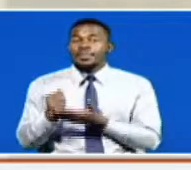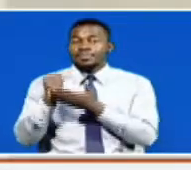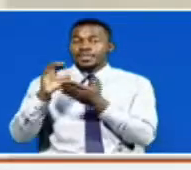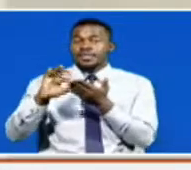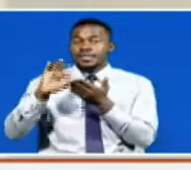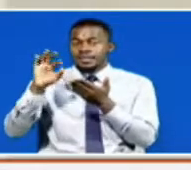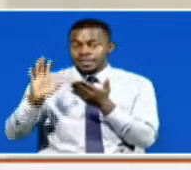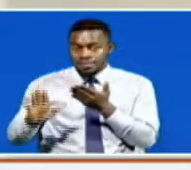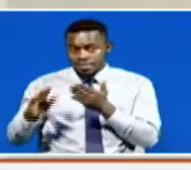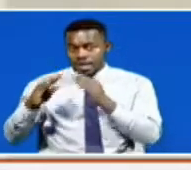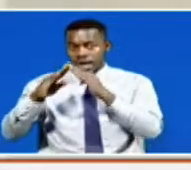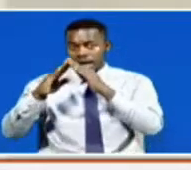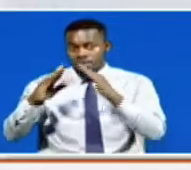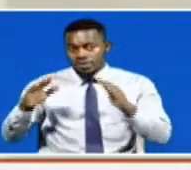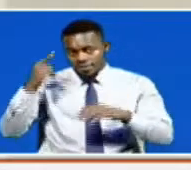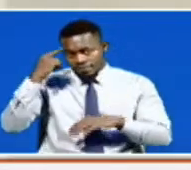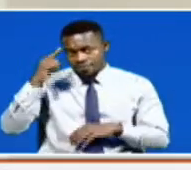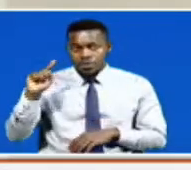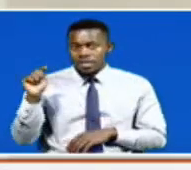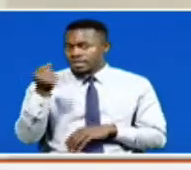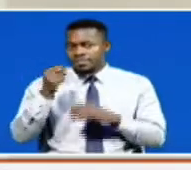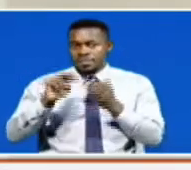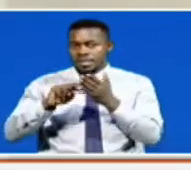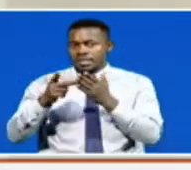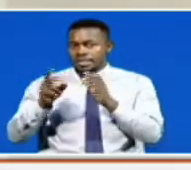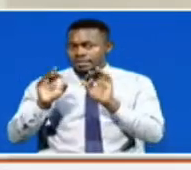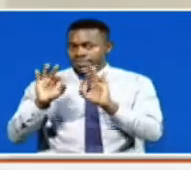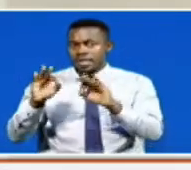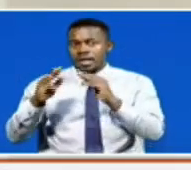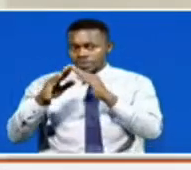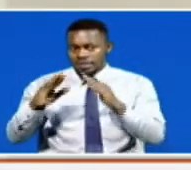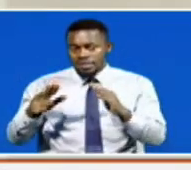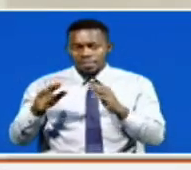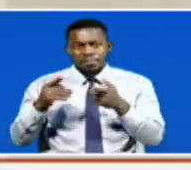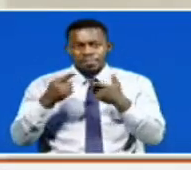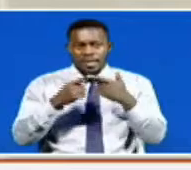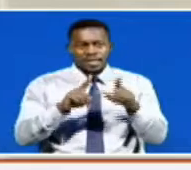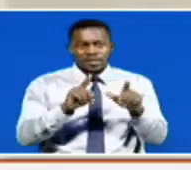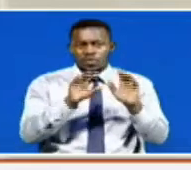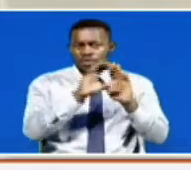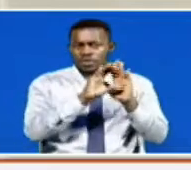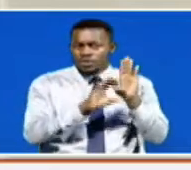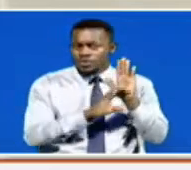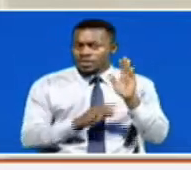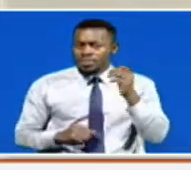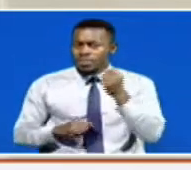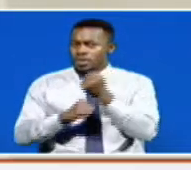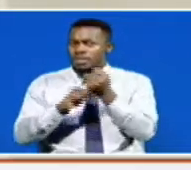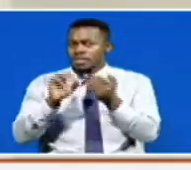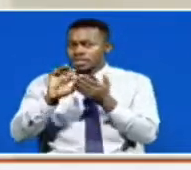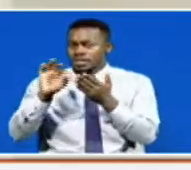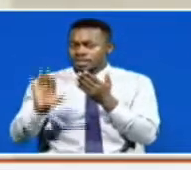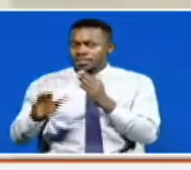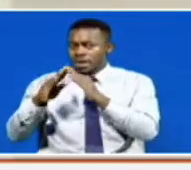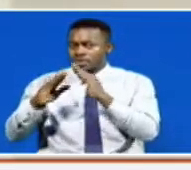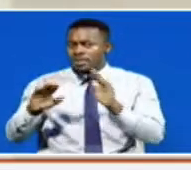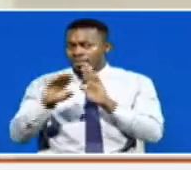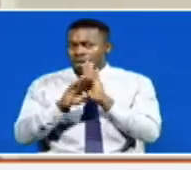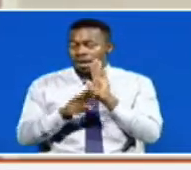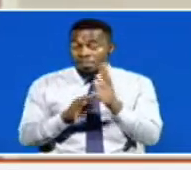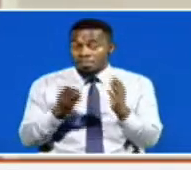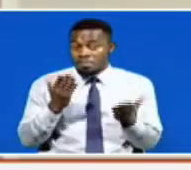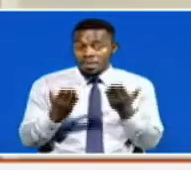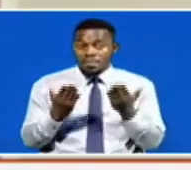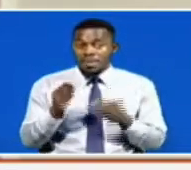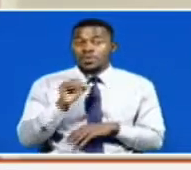housing for Kenyans. Is it constitutional? Maybe not. But those are the things we are